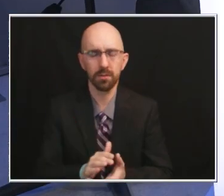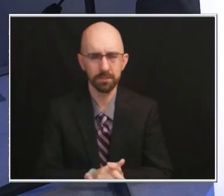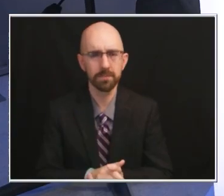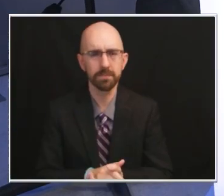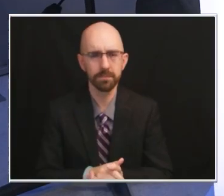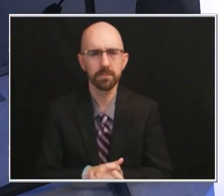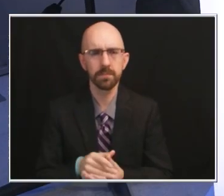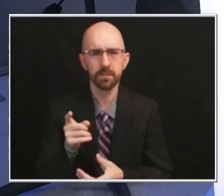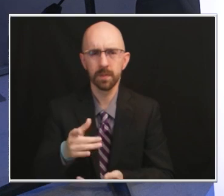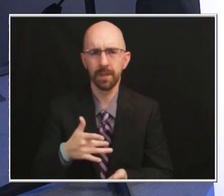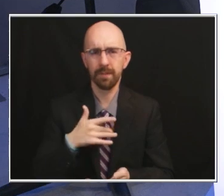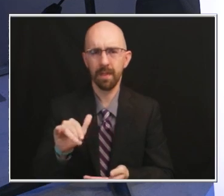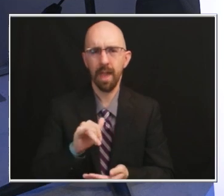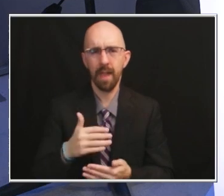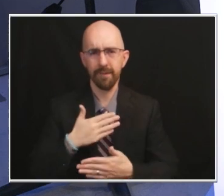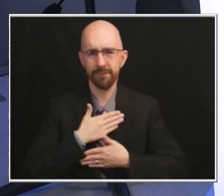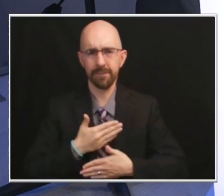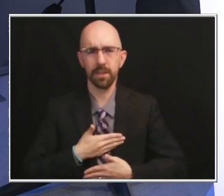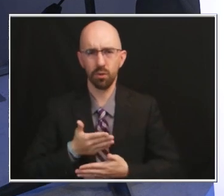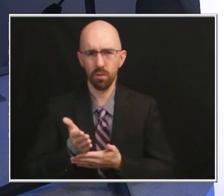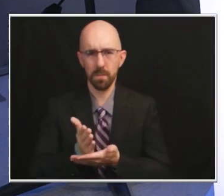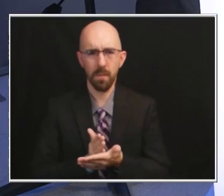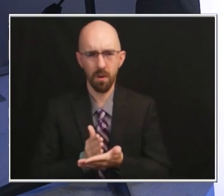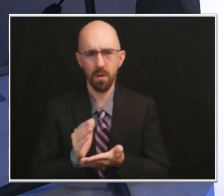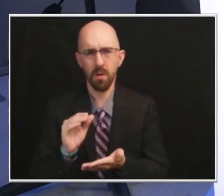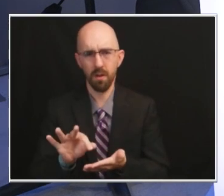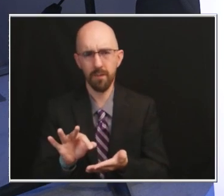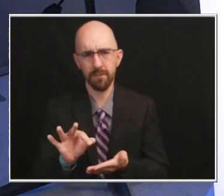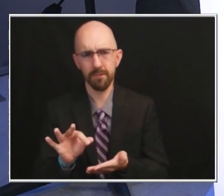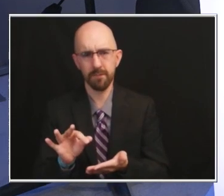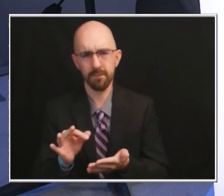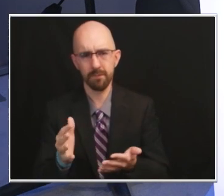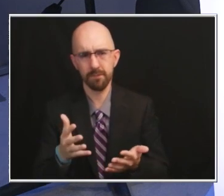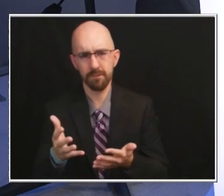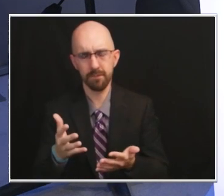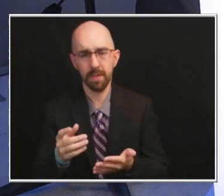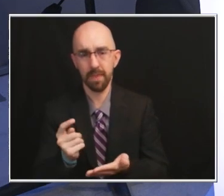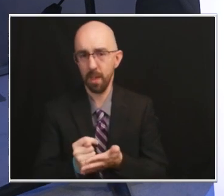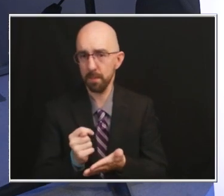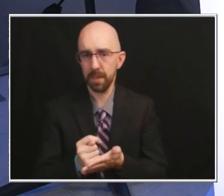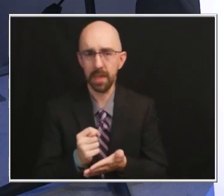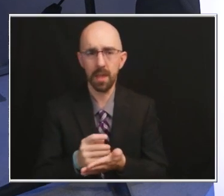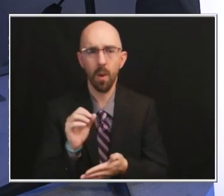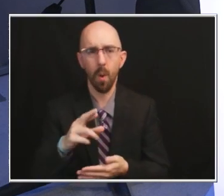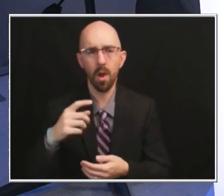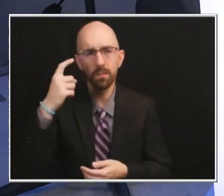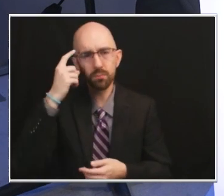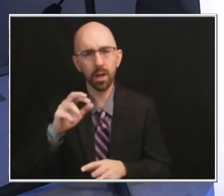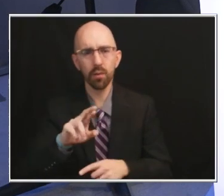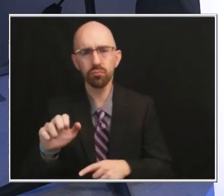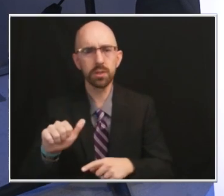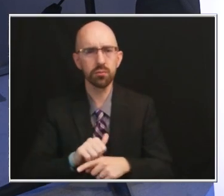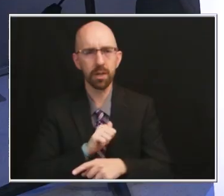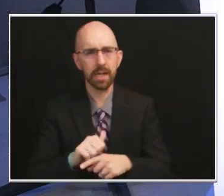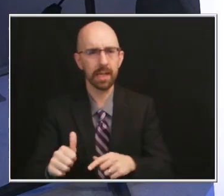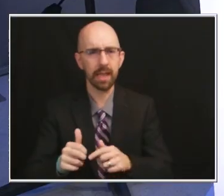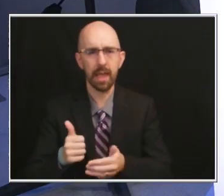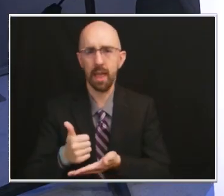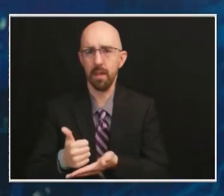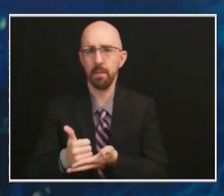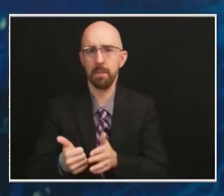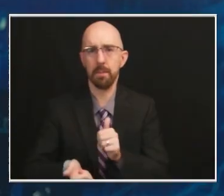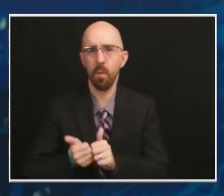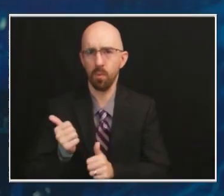the physical component of the therapy, or it was the brain retraining that helped most? It